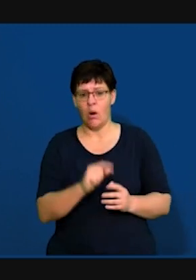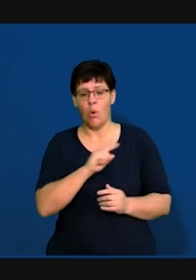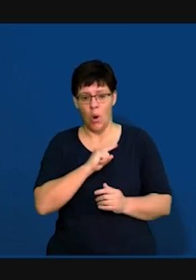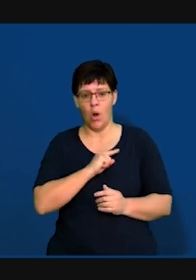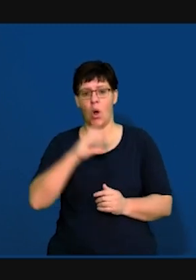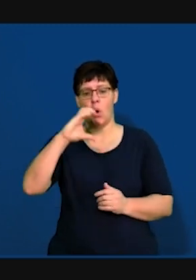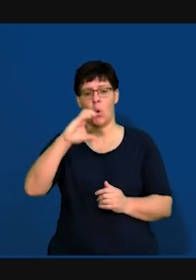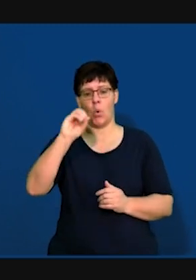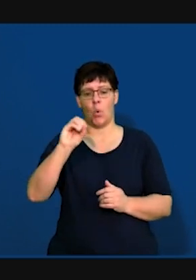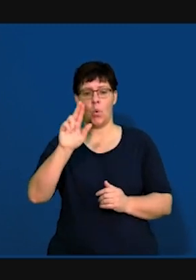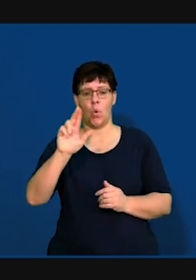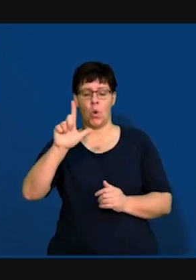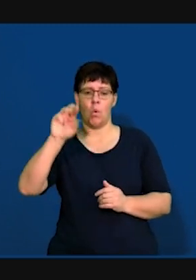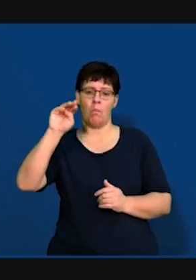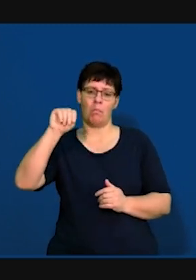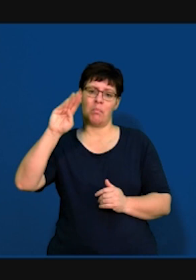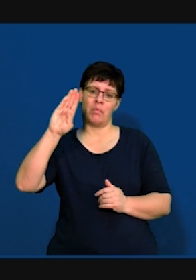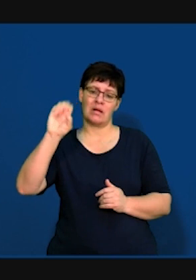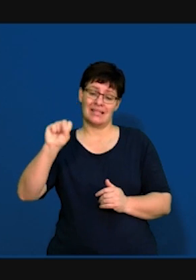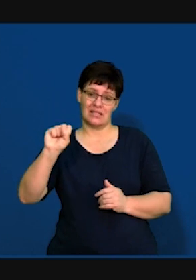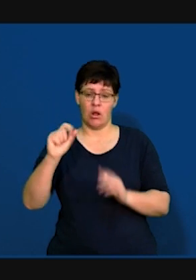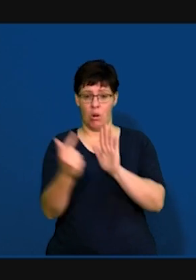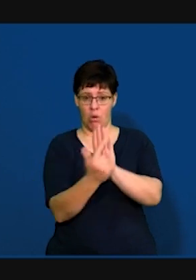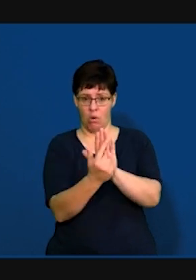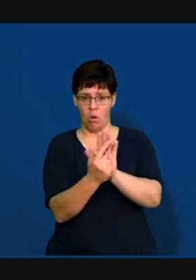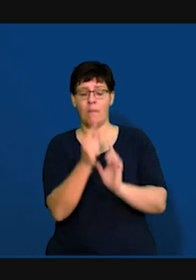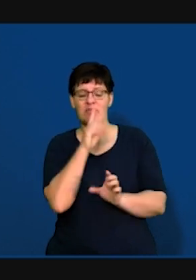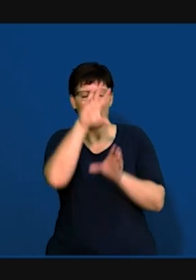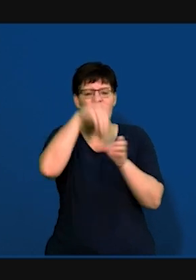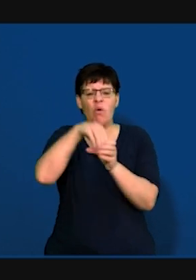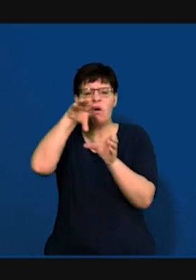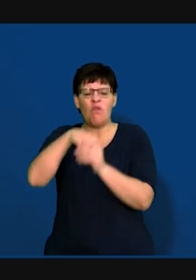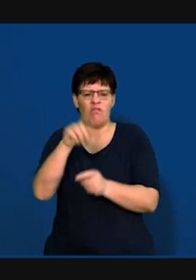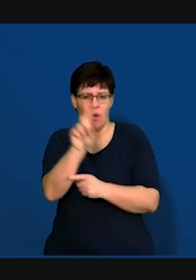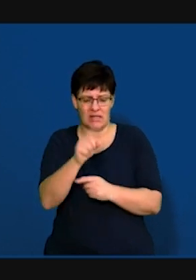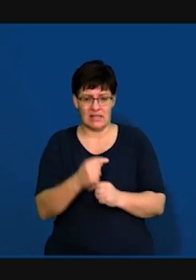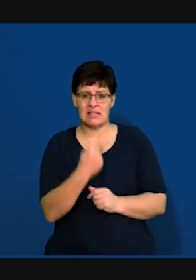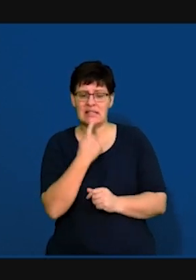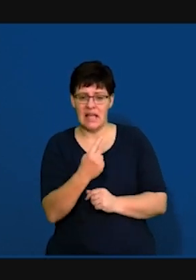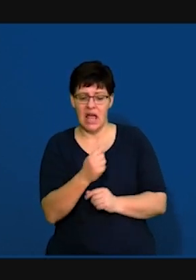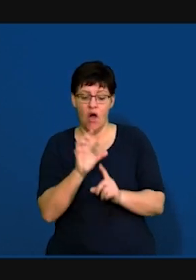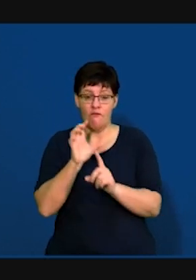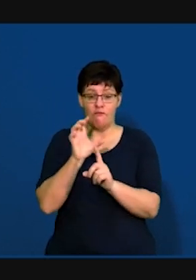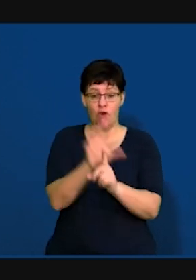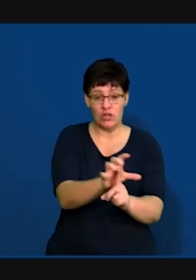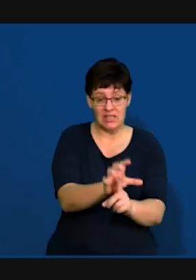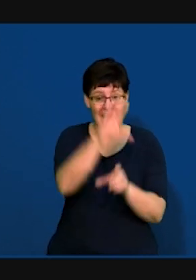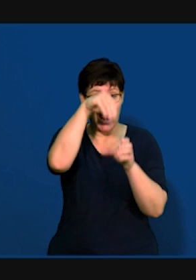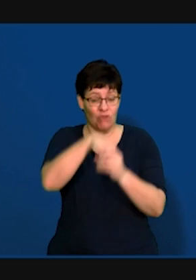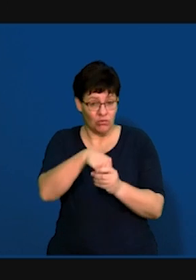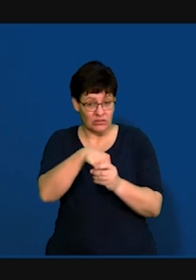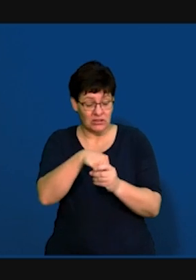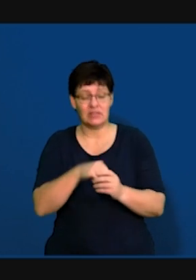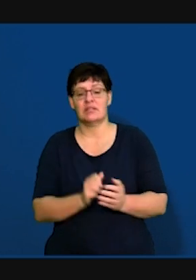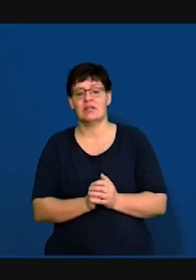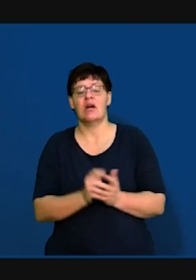It's important for us to identify the concept involved in the question. So once it talks about the forces, and